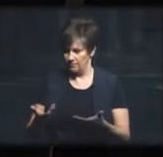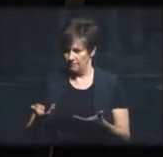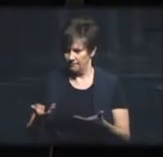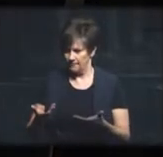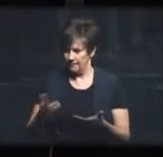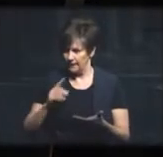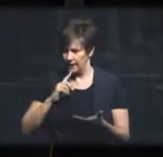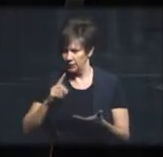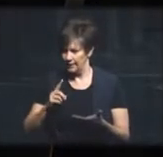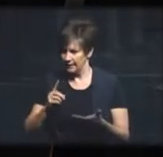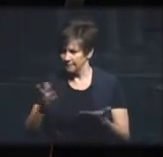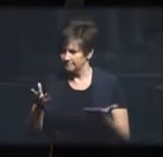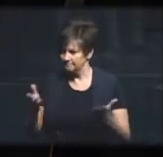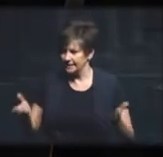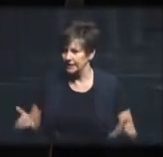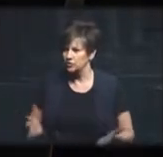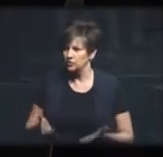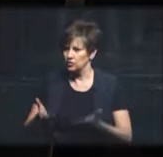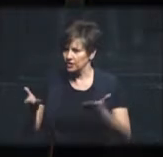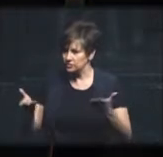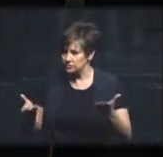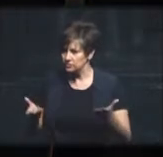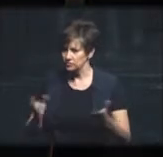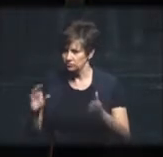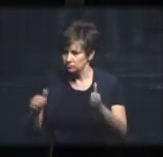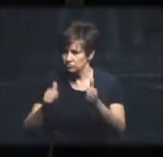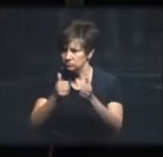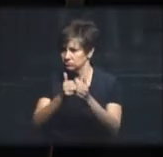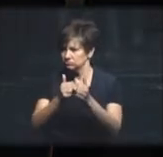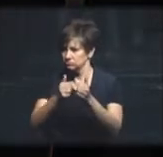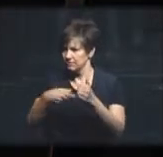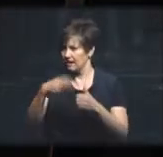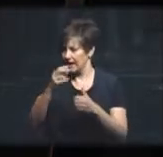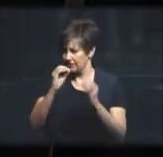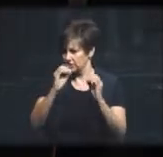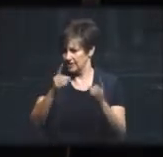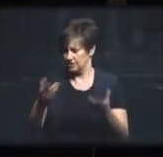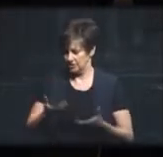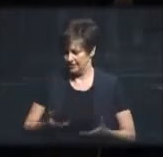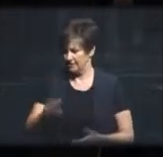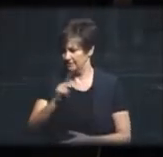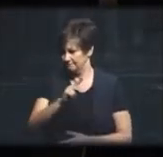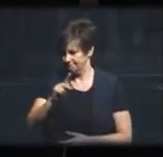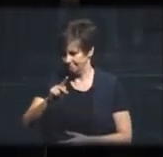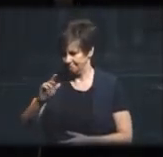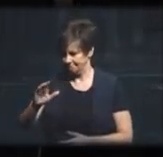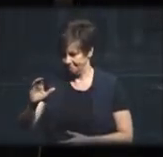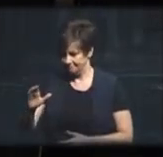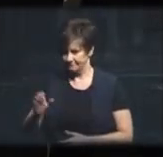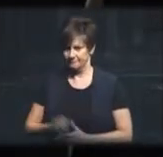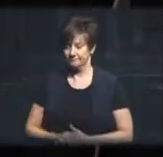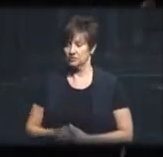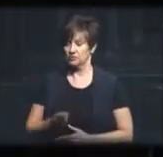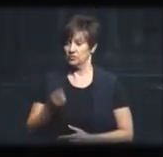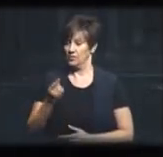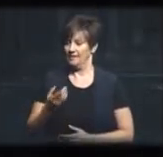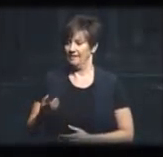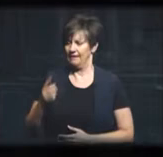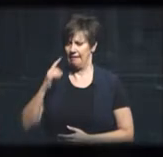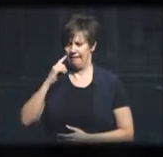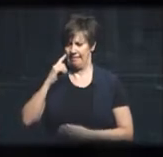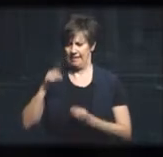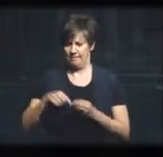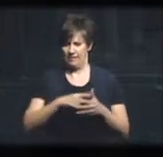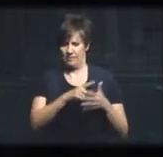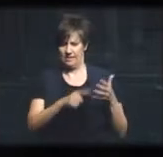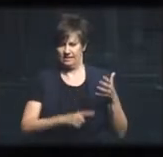and really encouraged to pursue higher education at Pikes Peak Community College. So one of the things that I think about with these